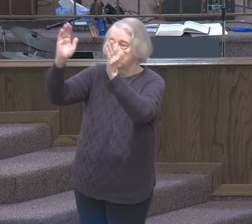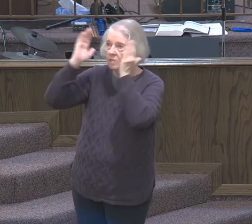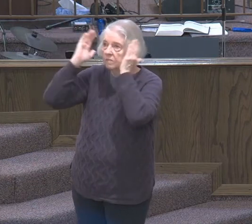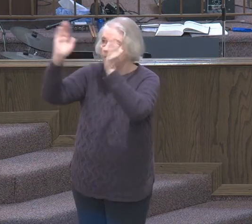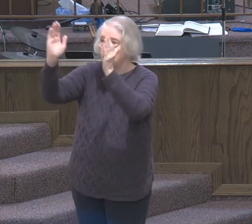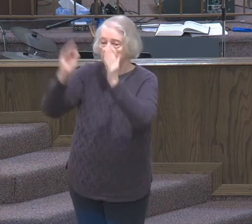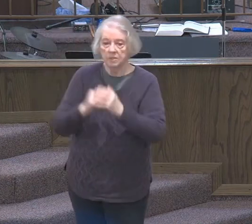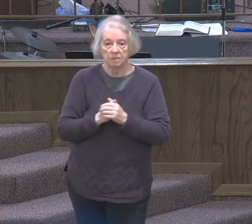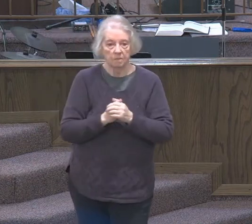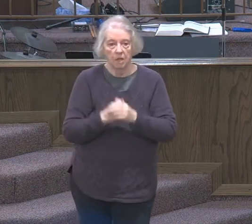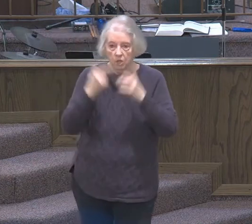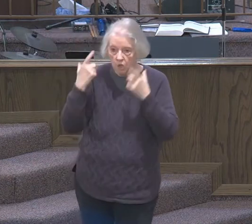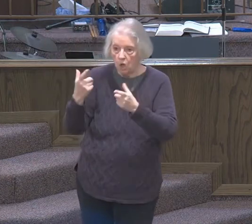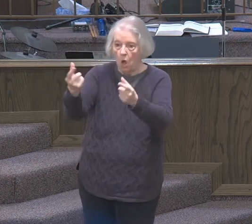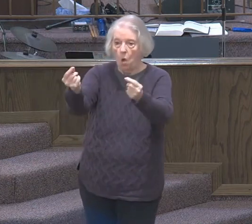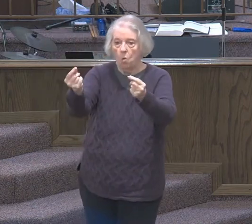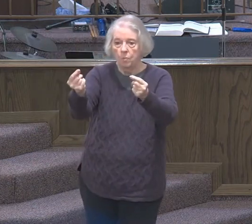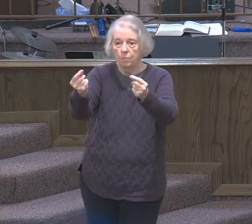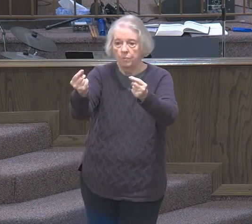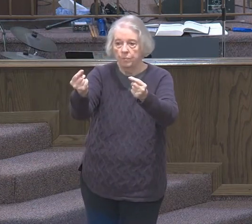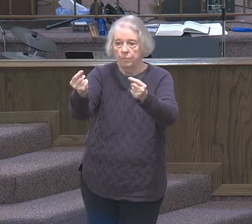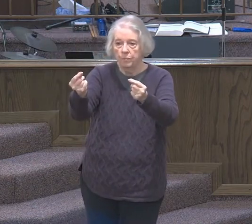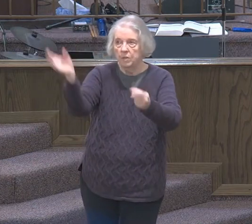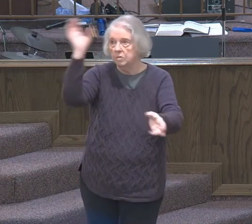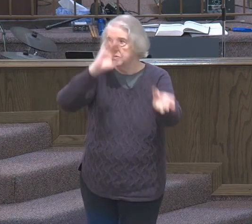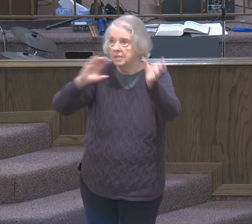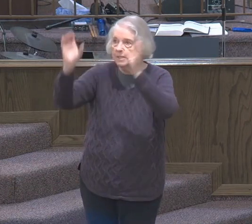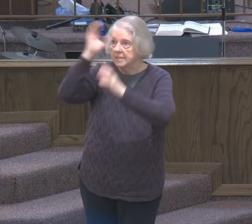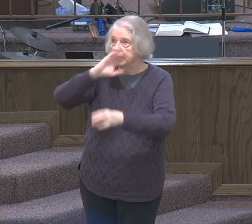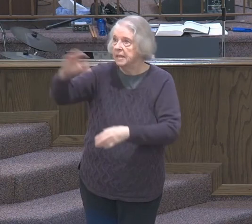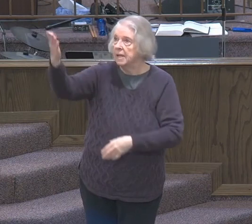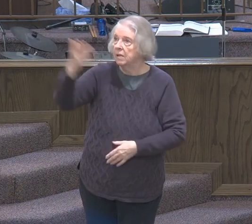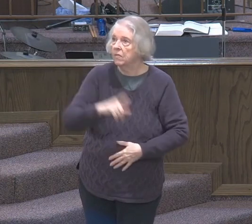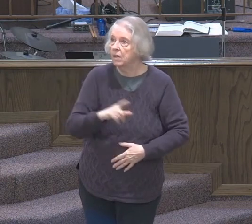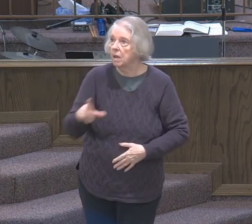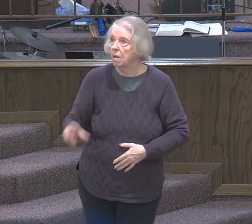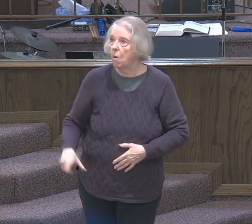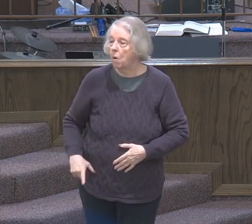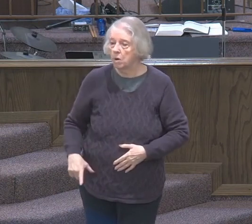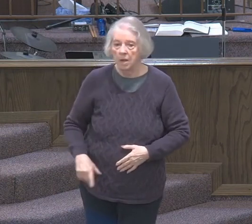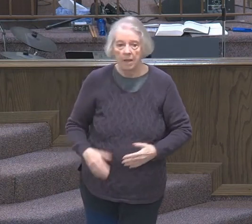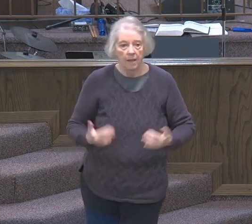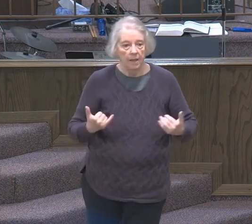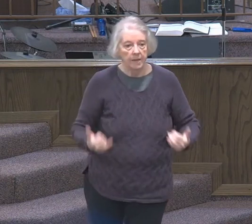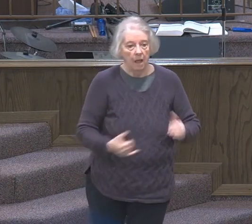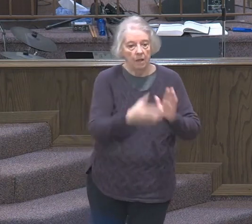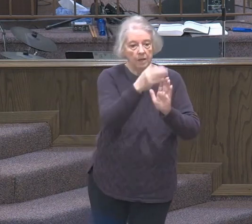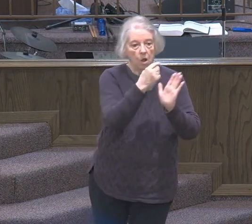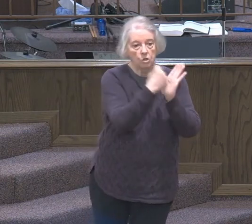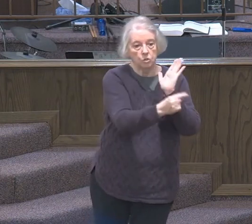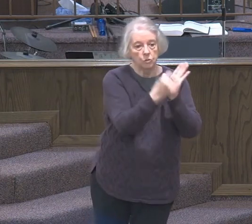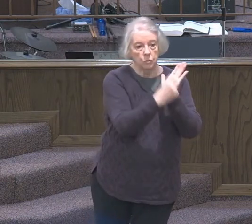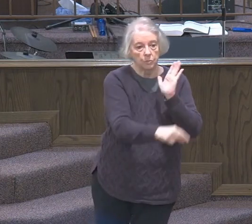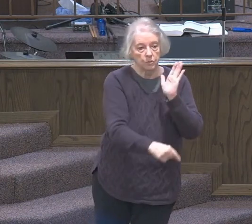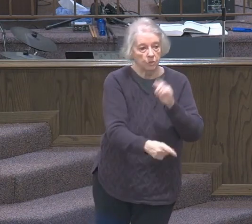set his face to go to seek the Lord. The people, the nation of Judah, they gathered together in verse